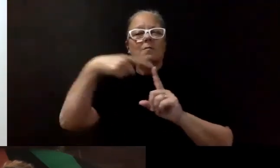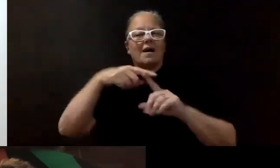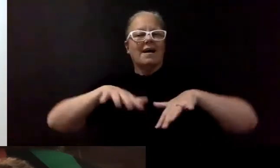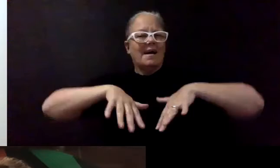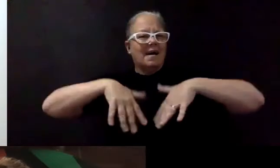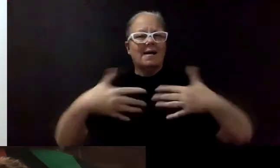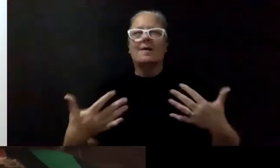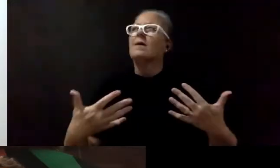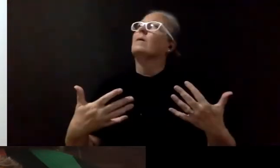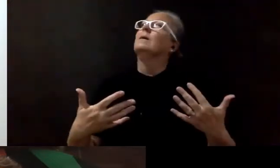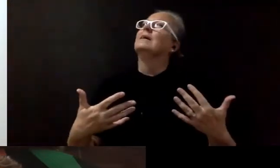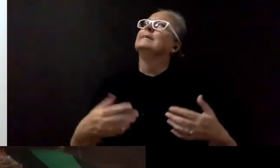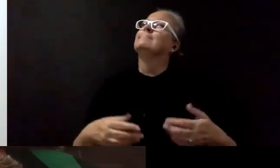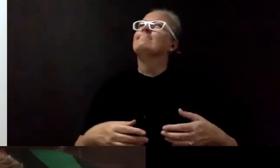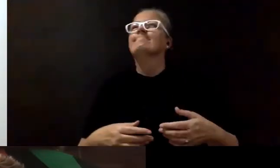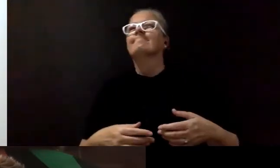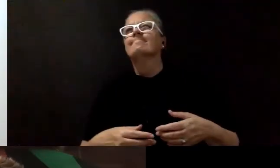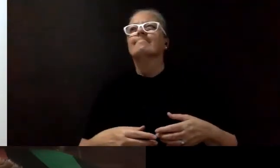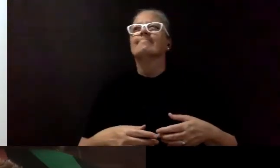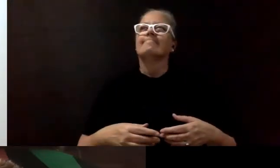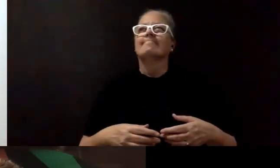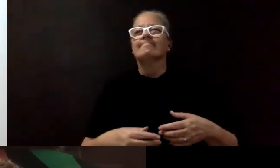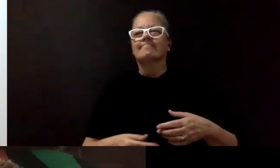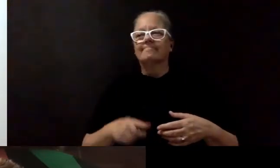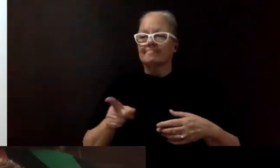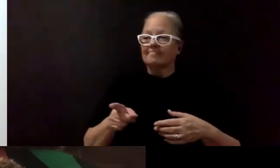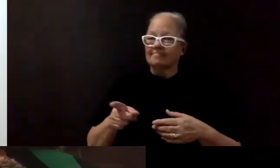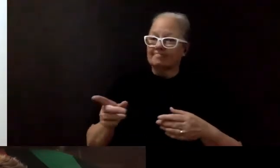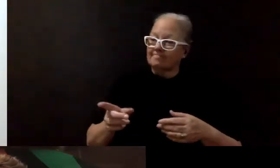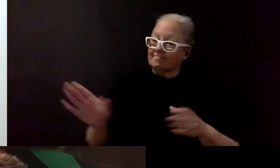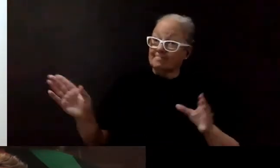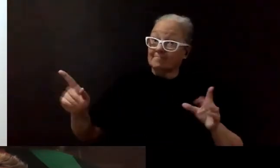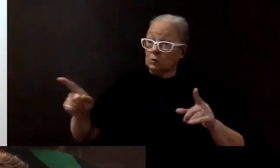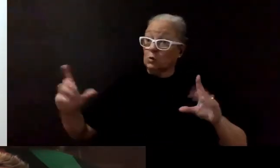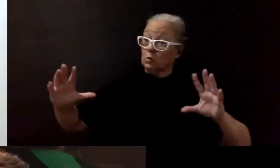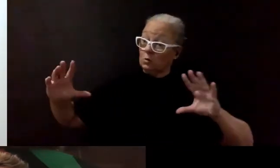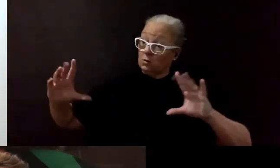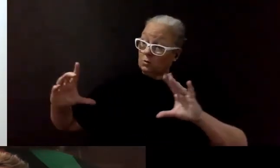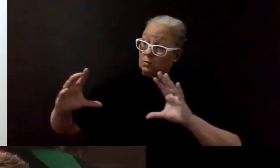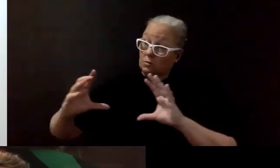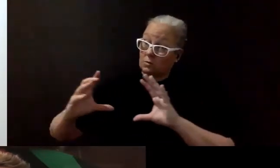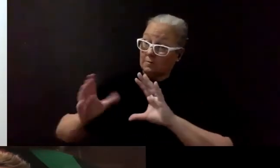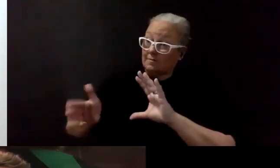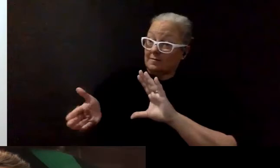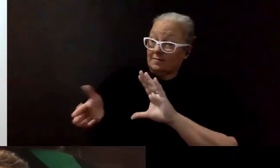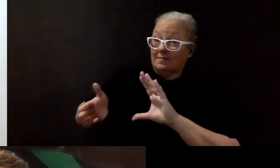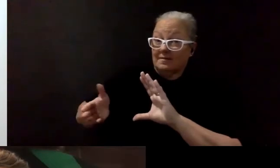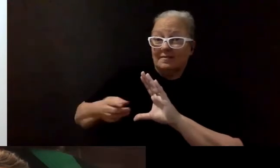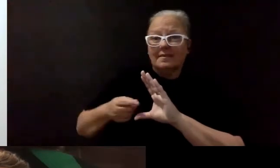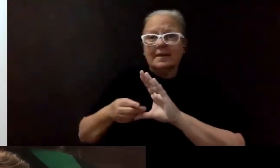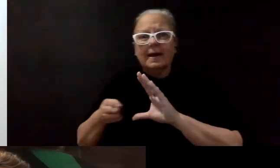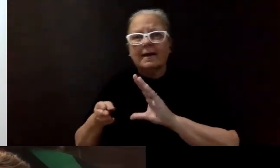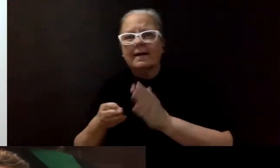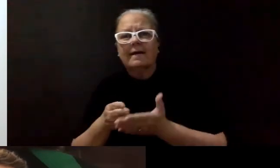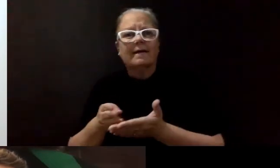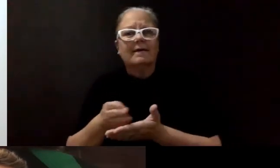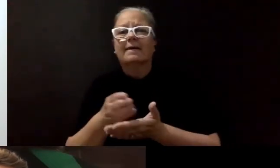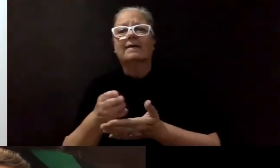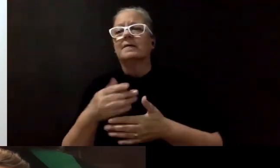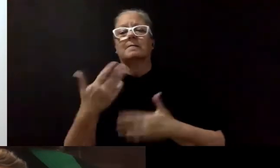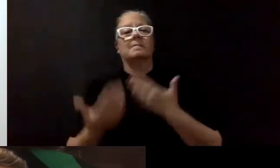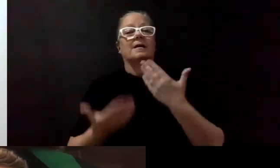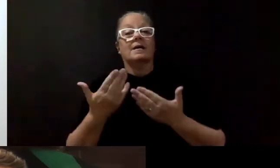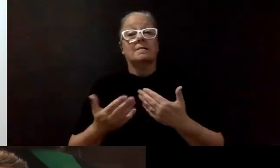not challenge, but channel them through to actually getting them to an internship or a